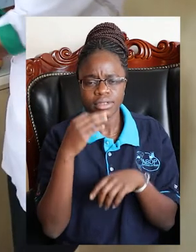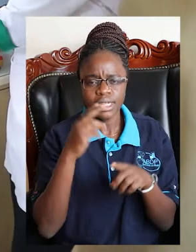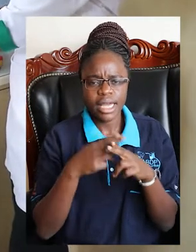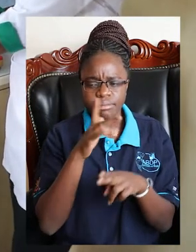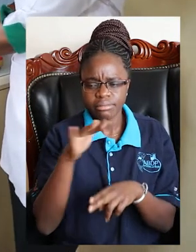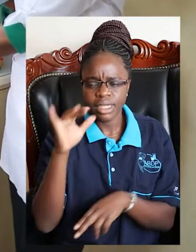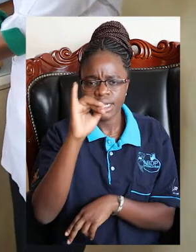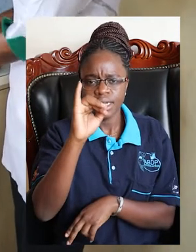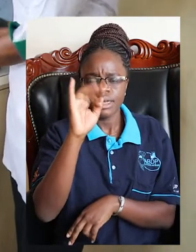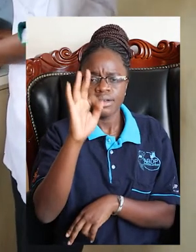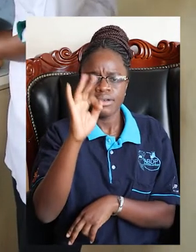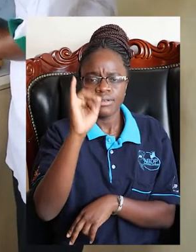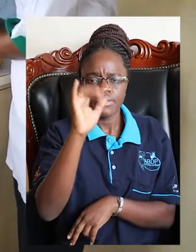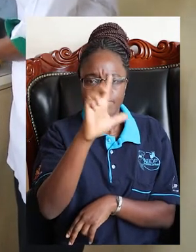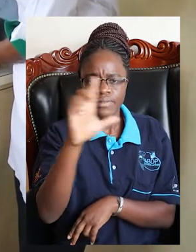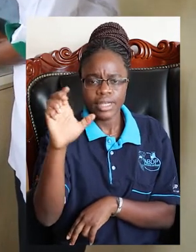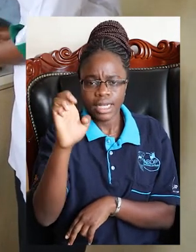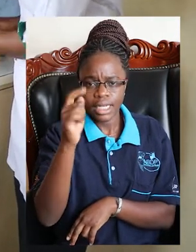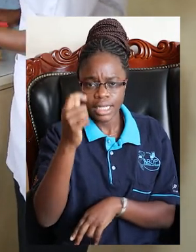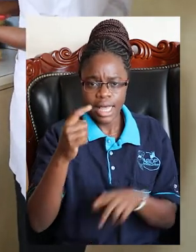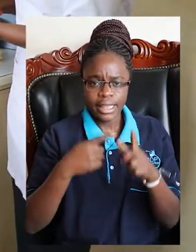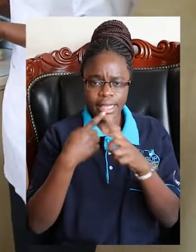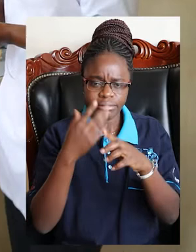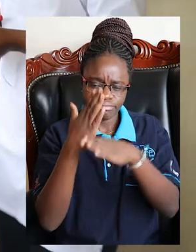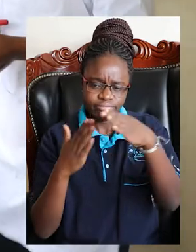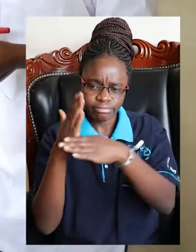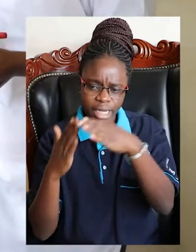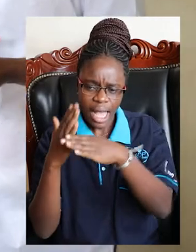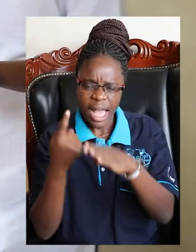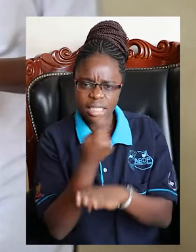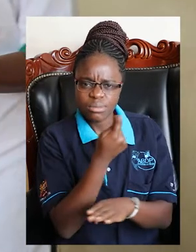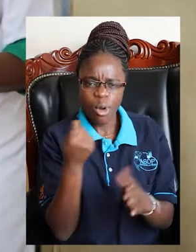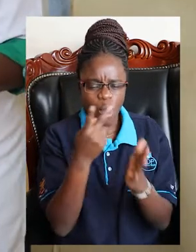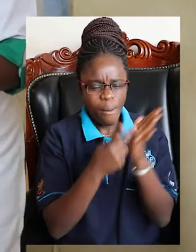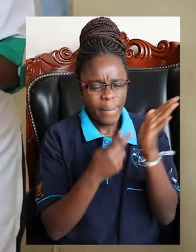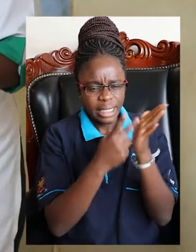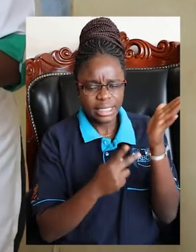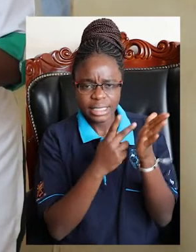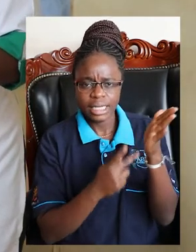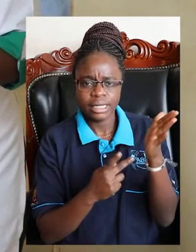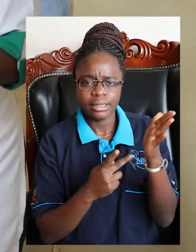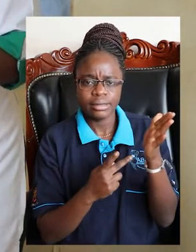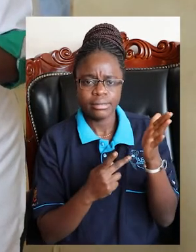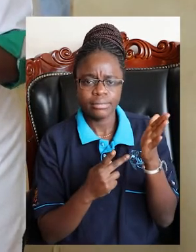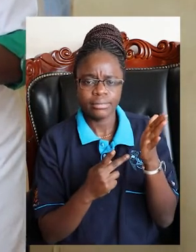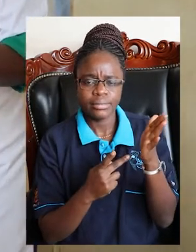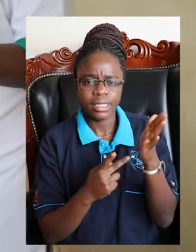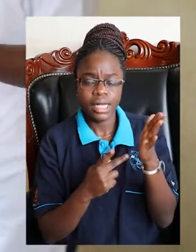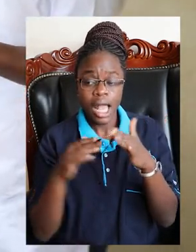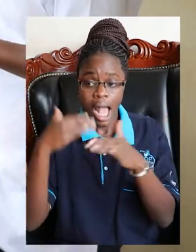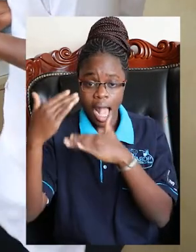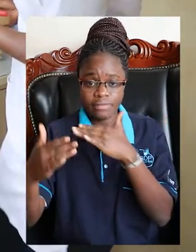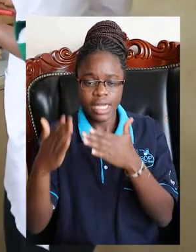fillet. And then you cut it like this, into small portions like these ones. Fish fingers, take the fillet, you cut it into small